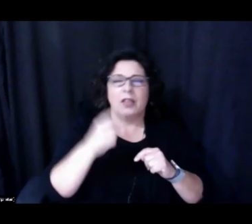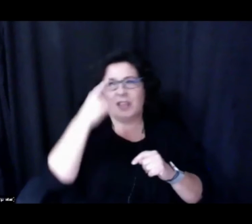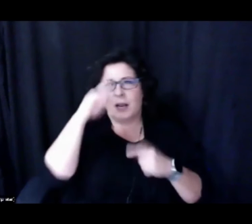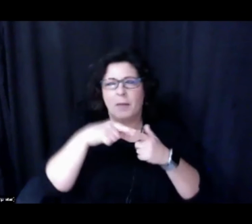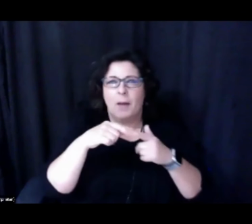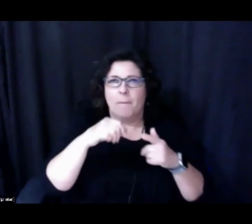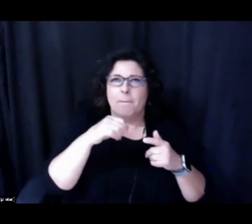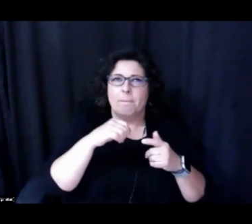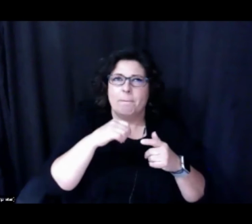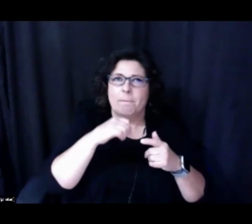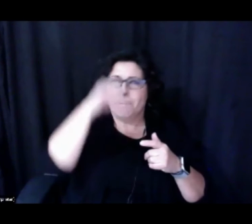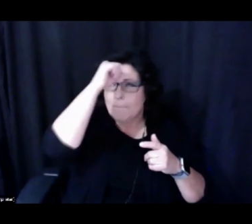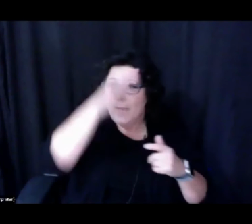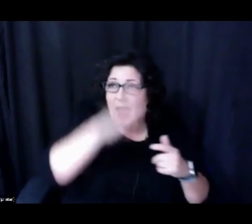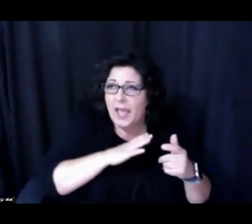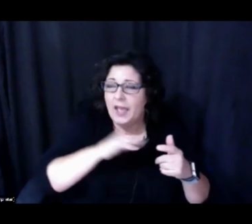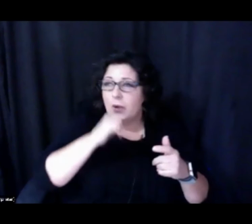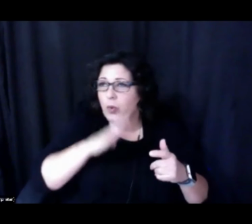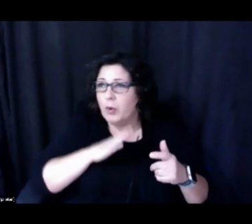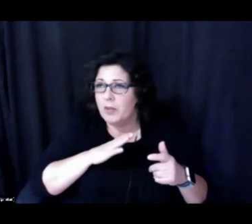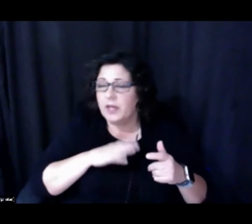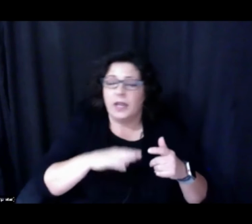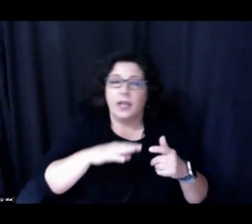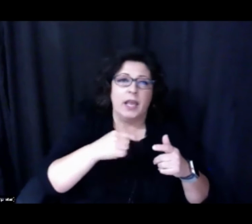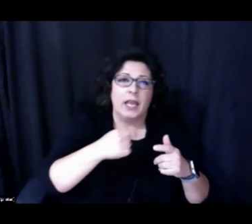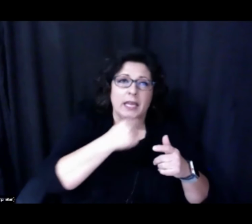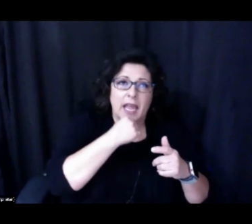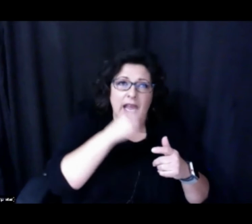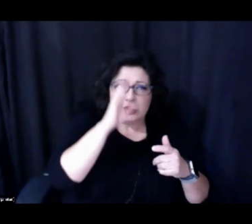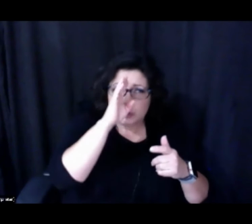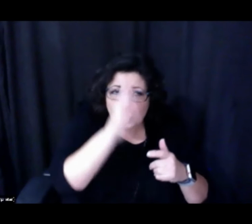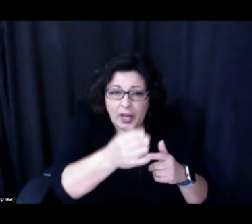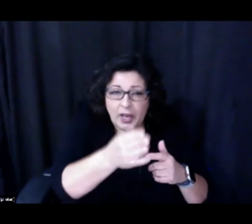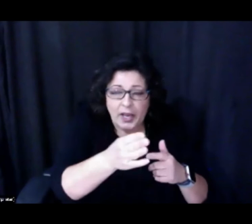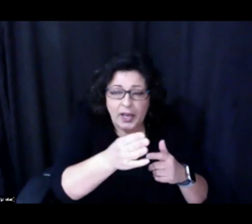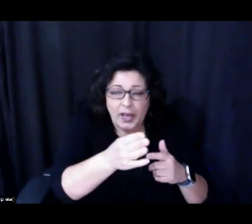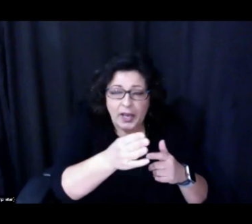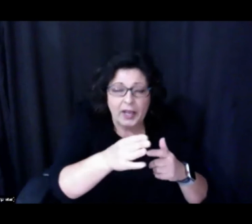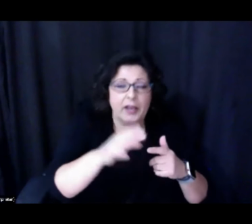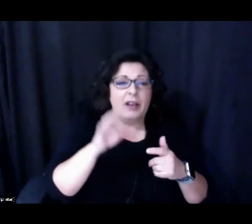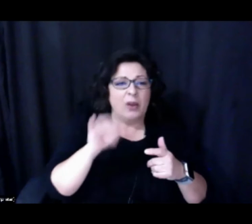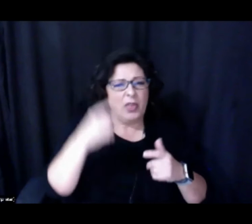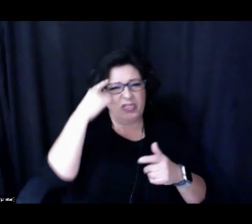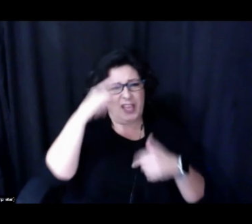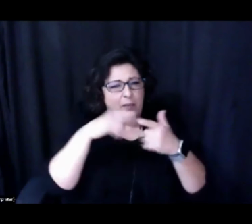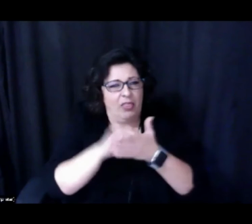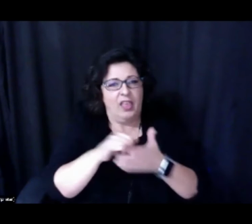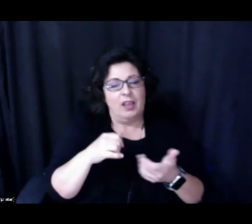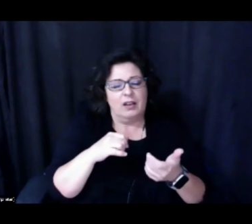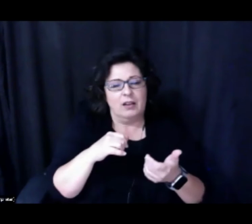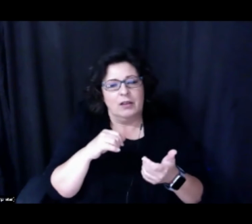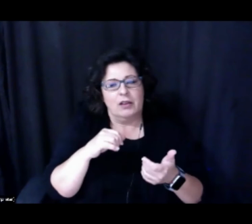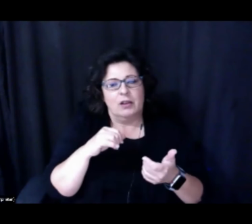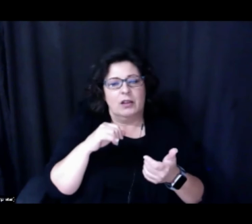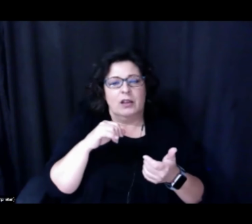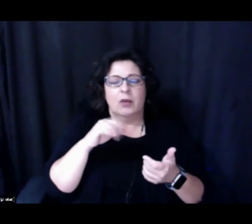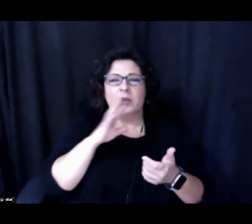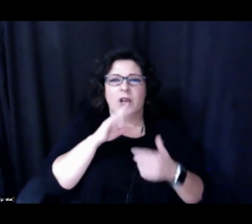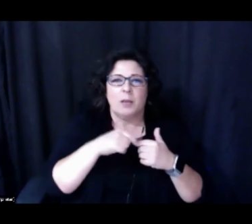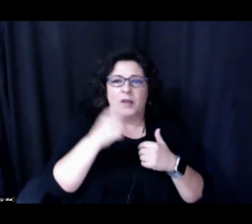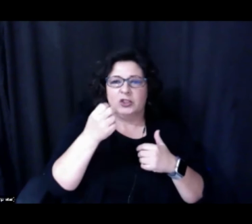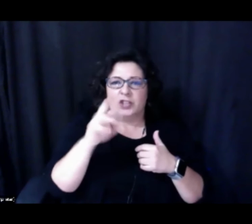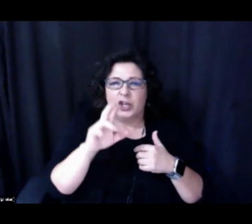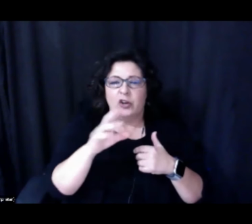woman, gay, straight, right? Those are some common binaries that we think of when we're talking about gender and